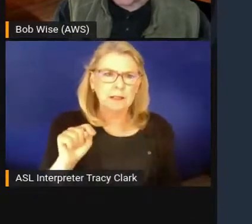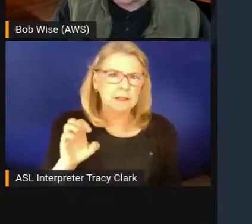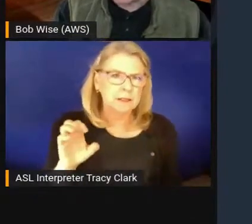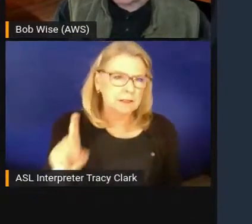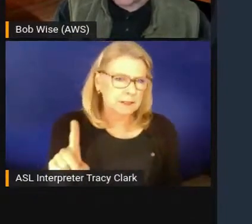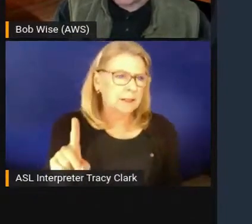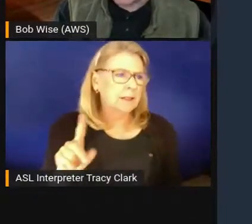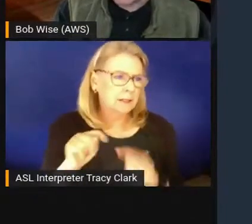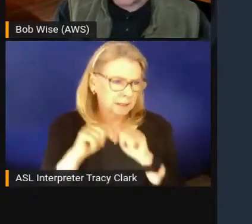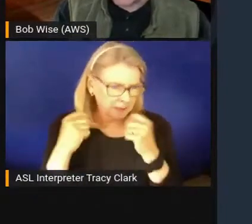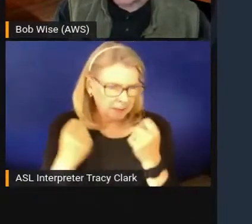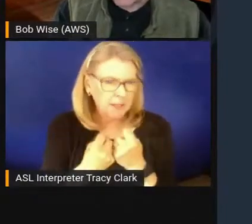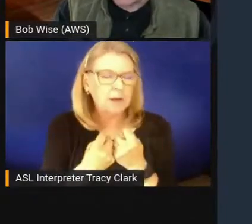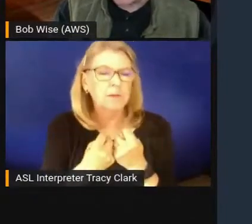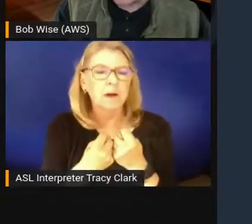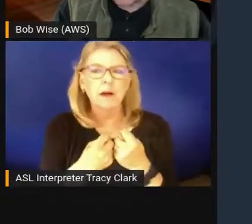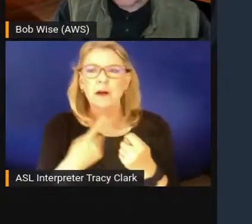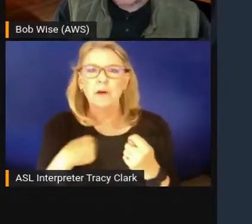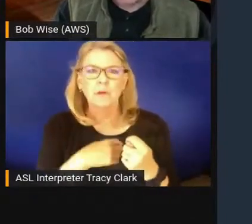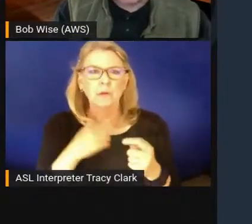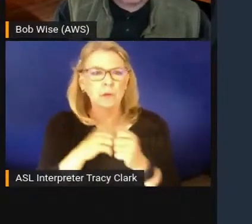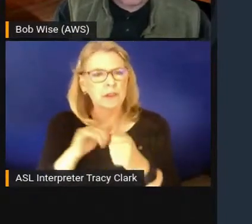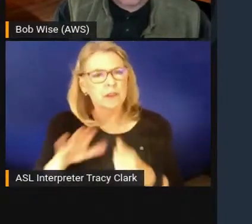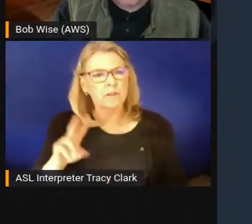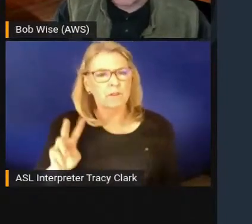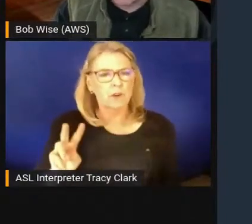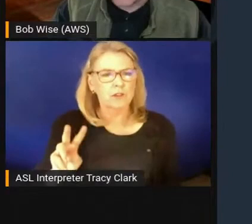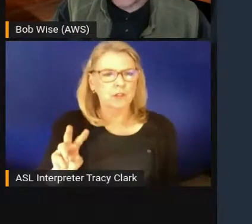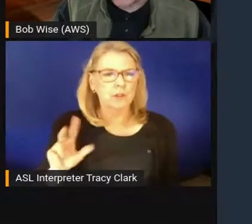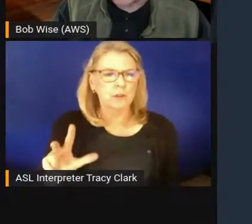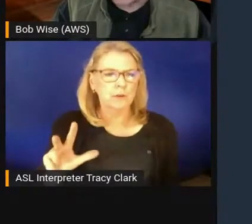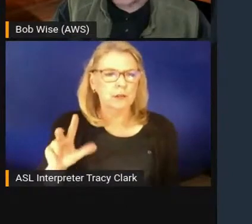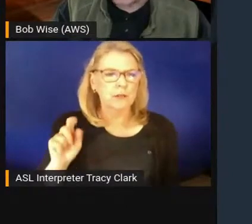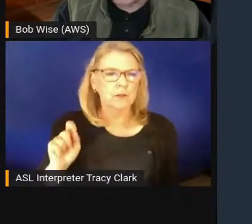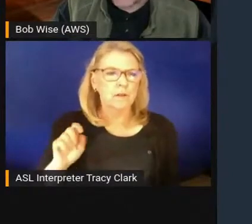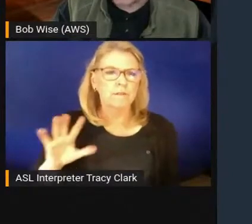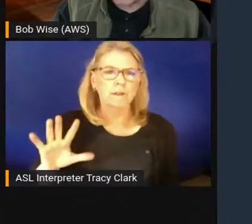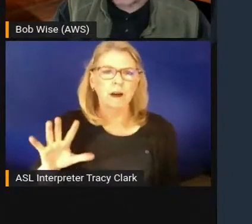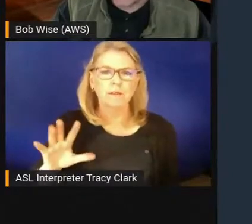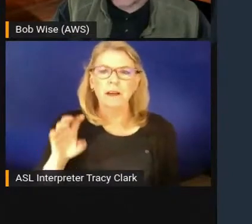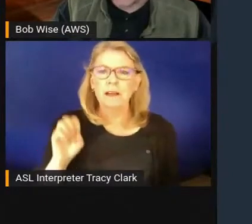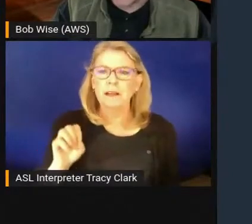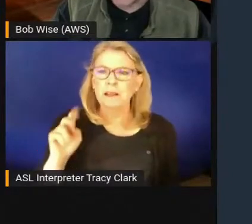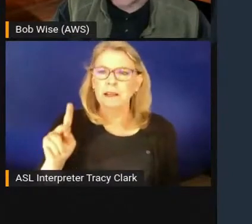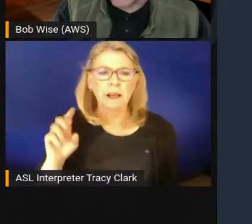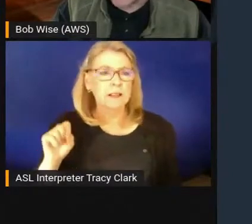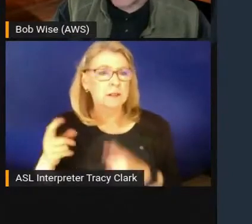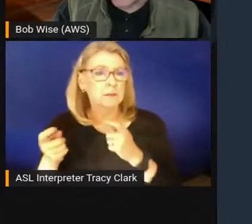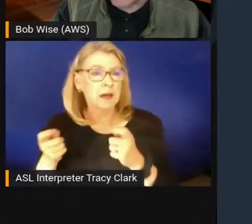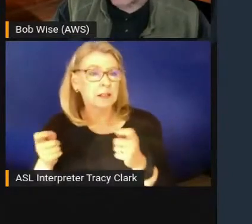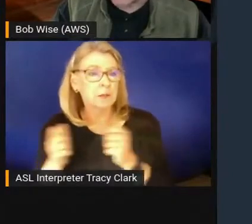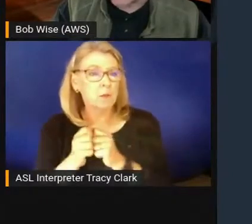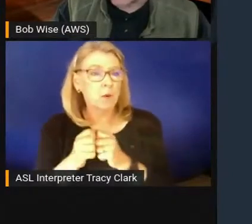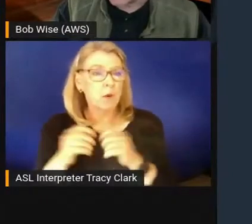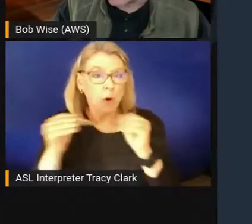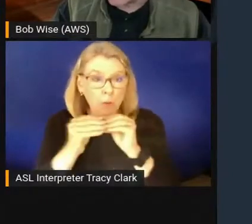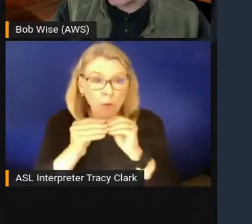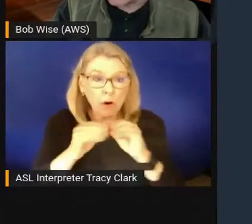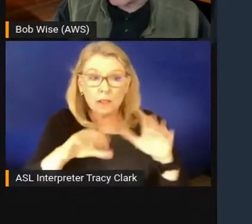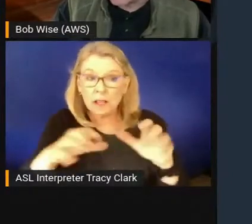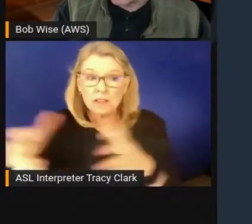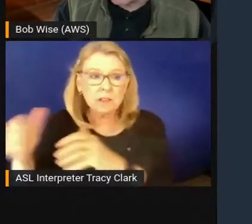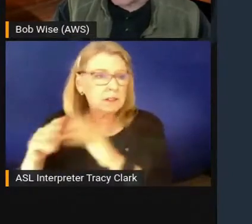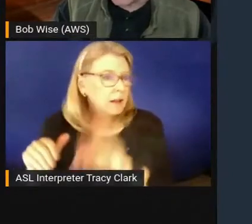with version 3.5. EKS manages more clusters than any other service in the